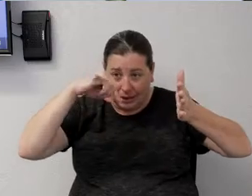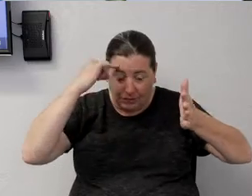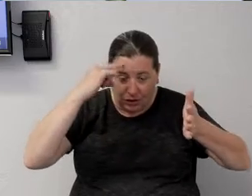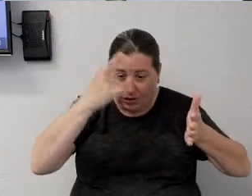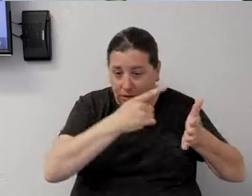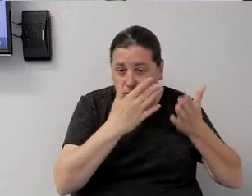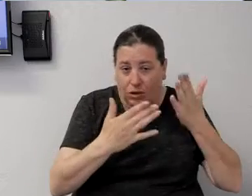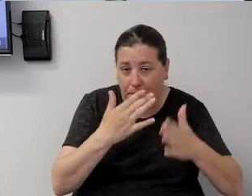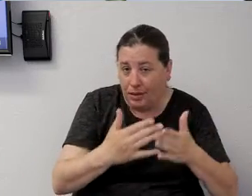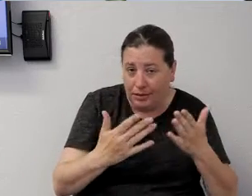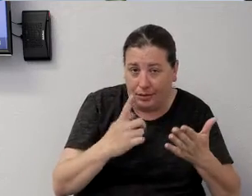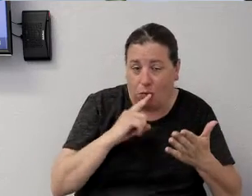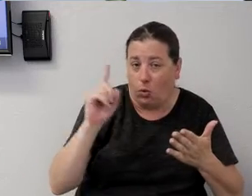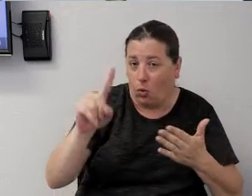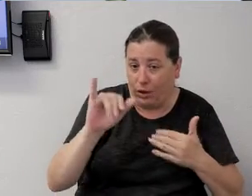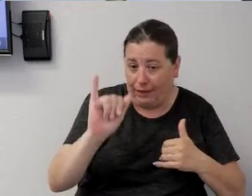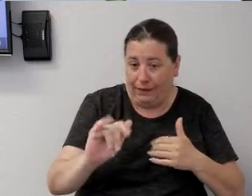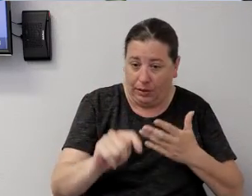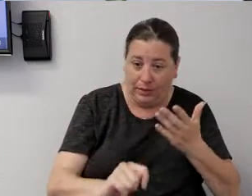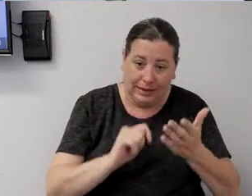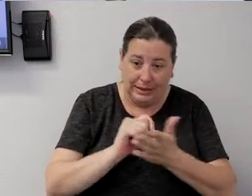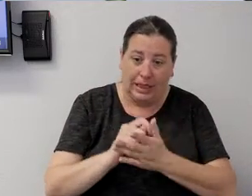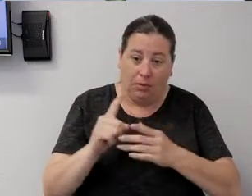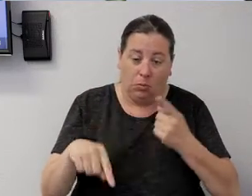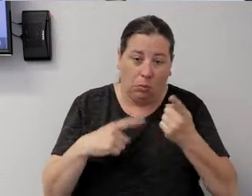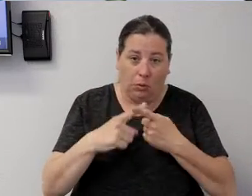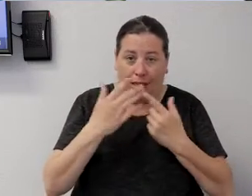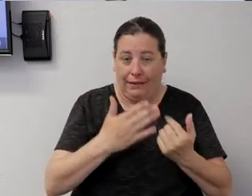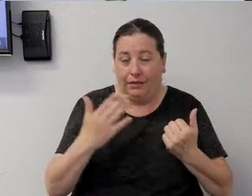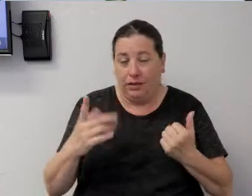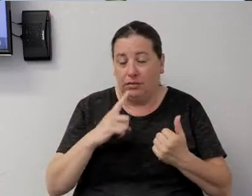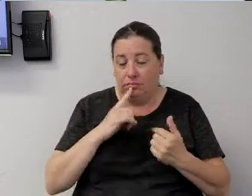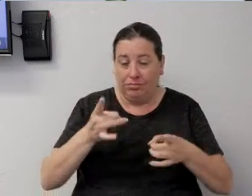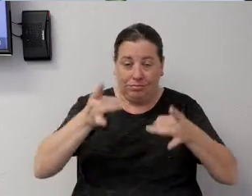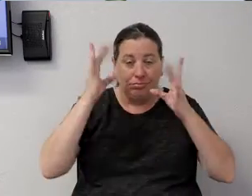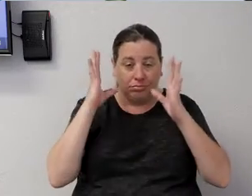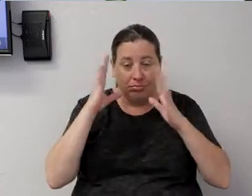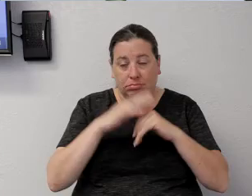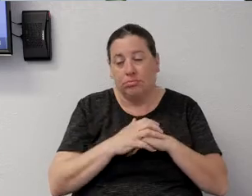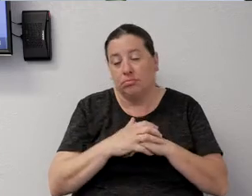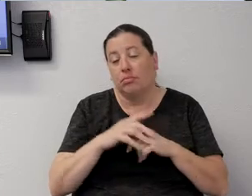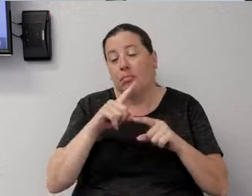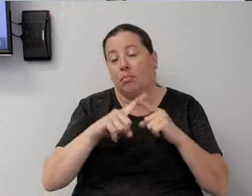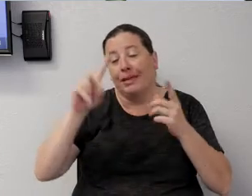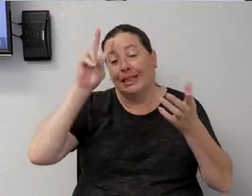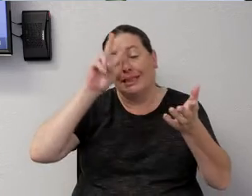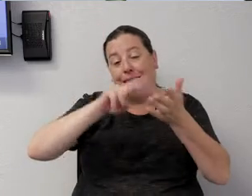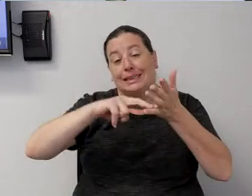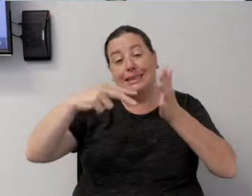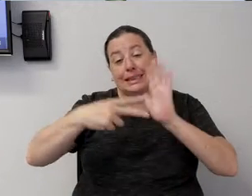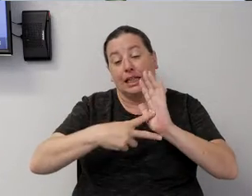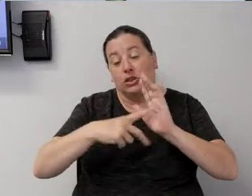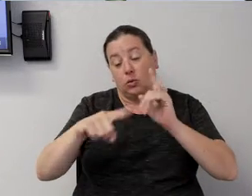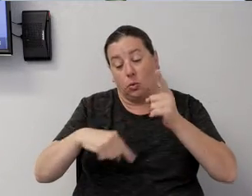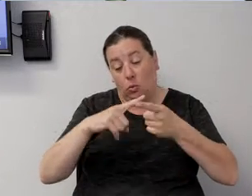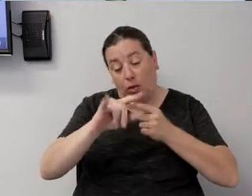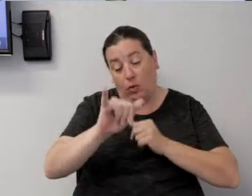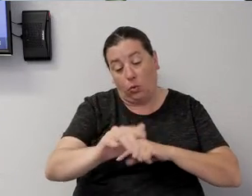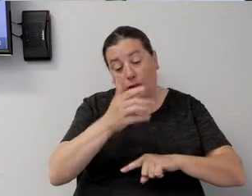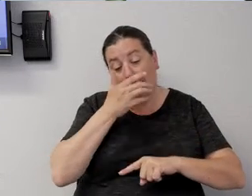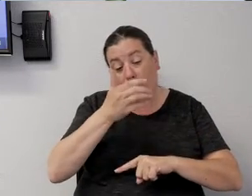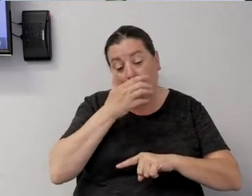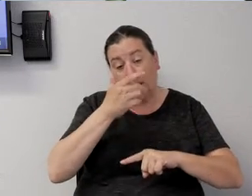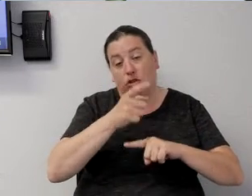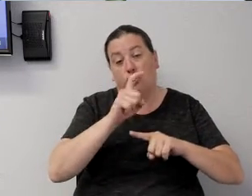that order at a time when things were looking a lot more dire. But the intention is, as those masks come in,